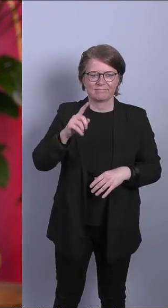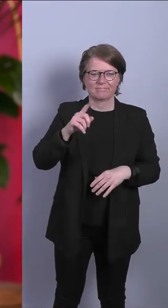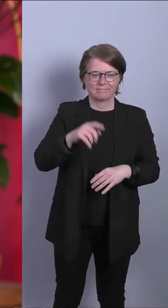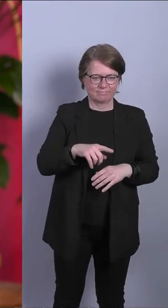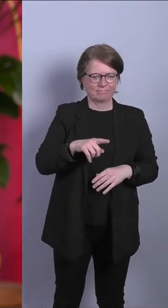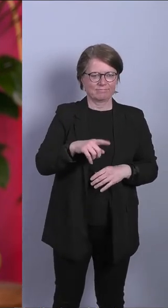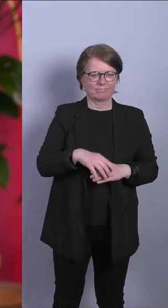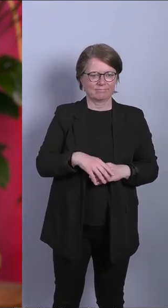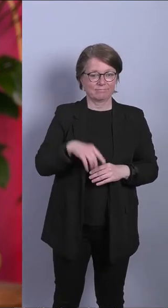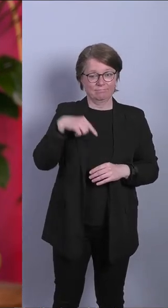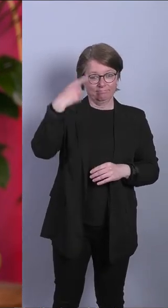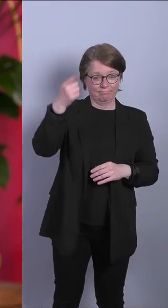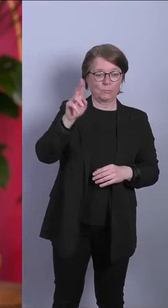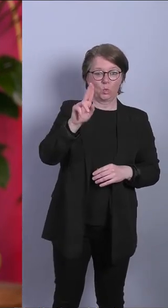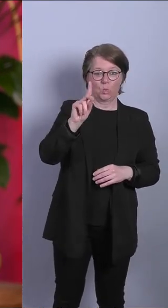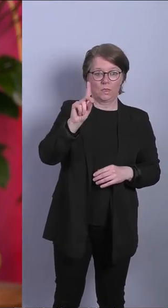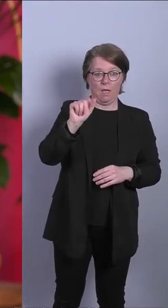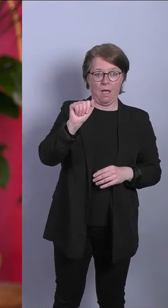up Unity.